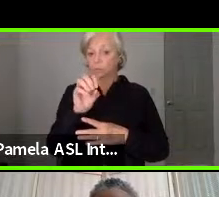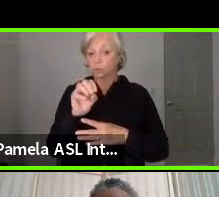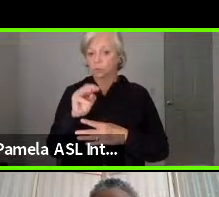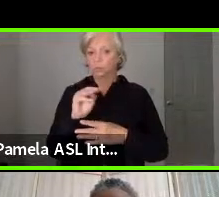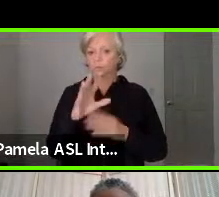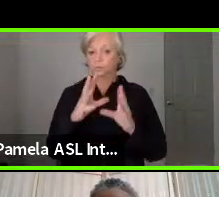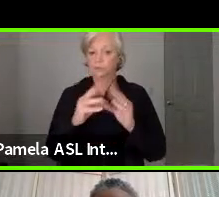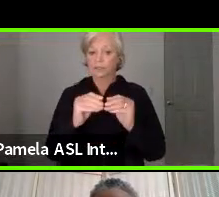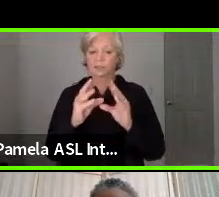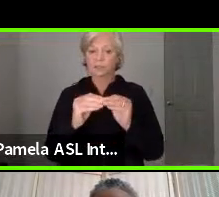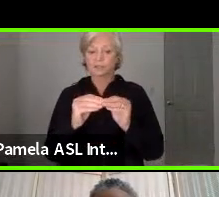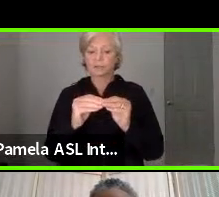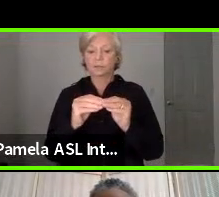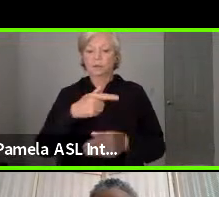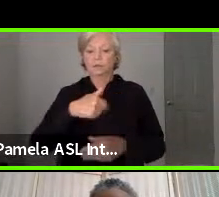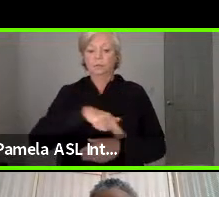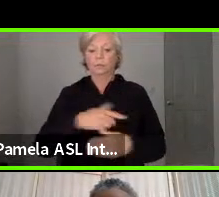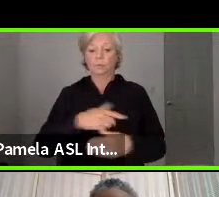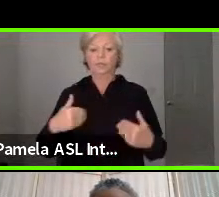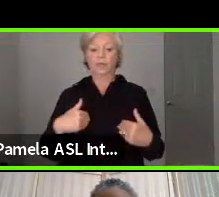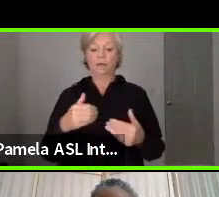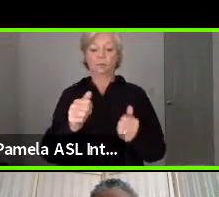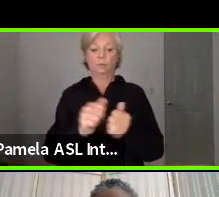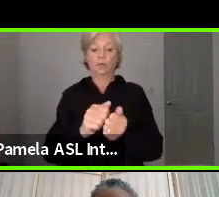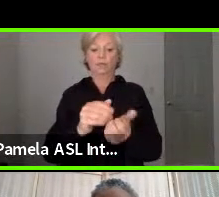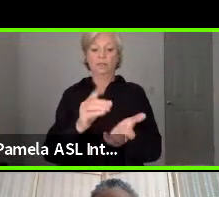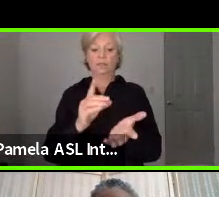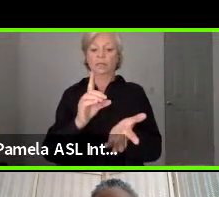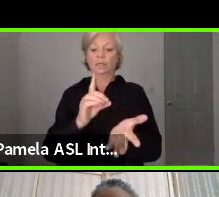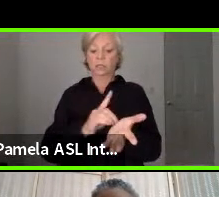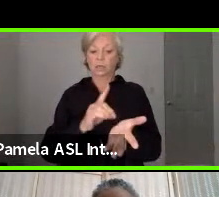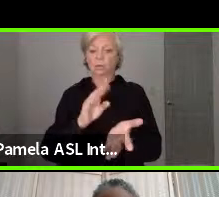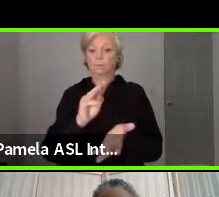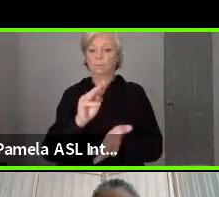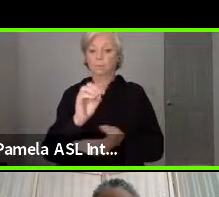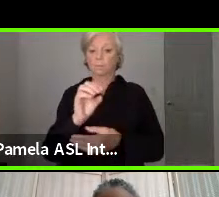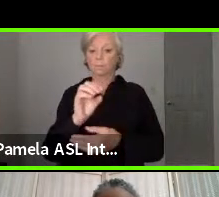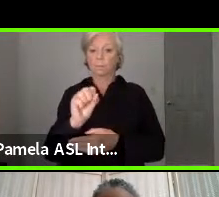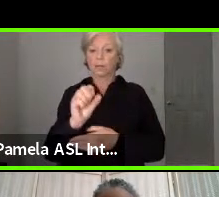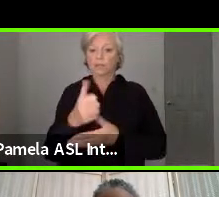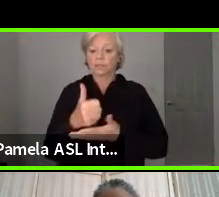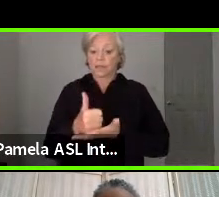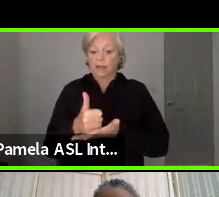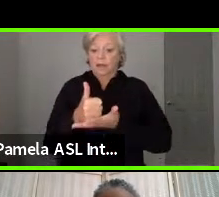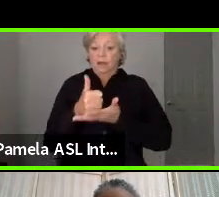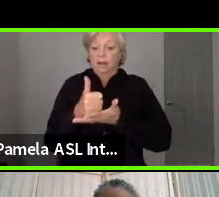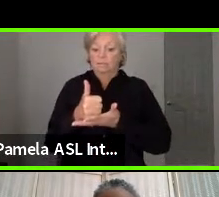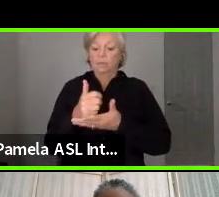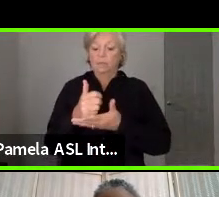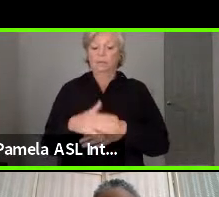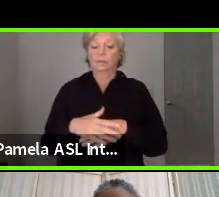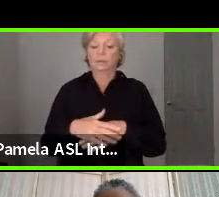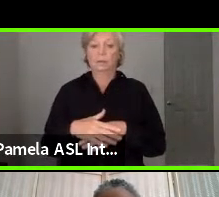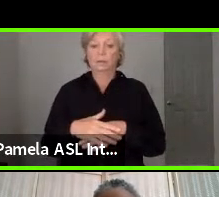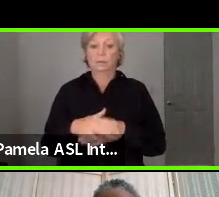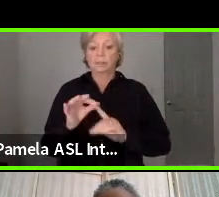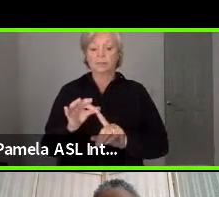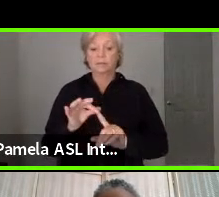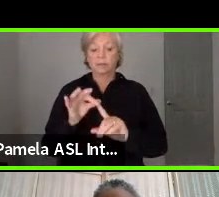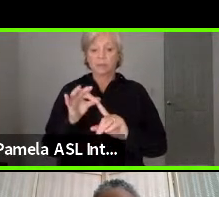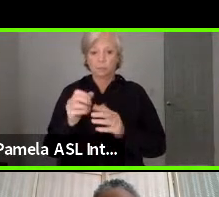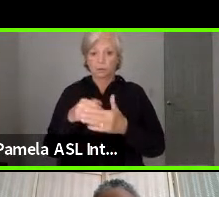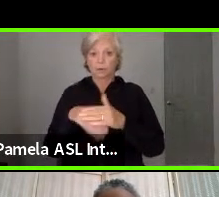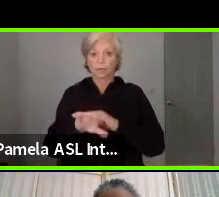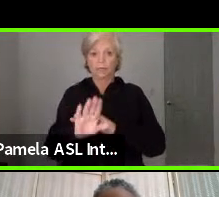with Dr. Moss really helpful, especially as we were entering into the Advent and Christmas